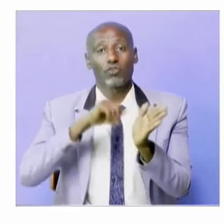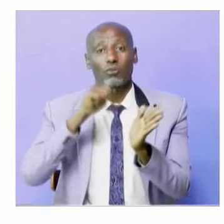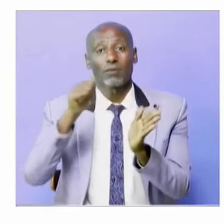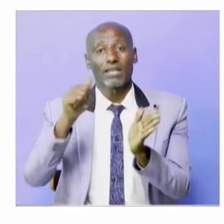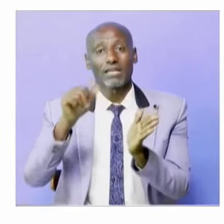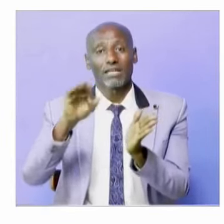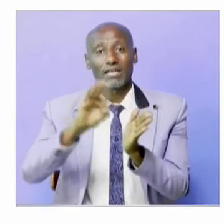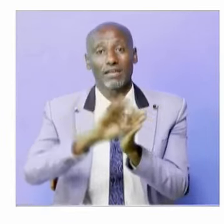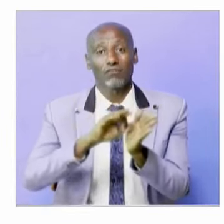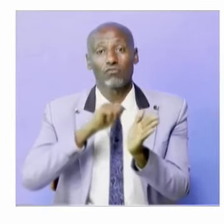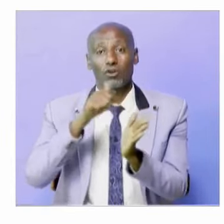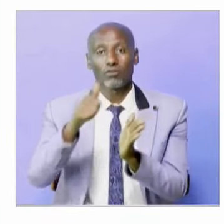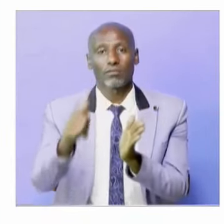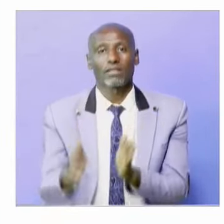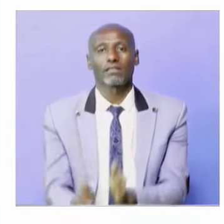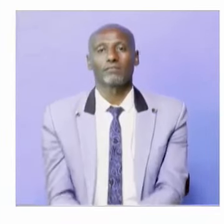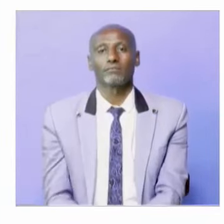informal expressions.